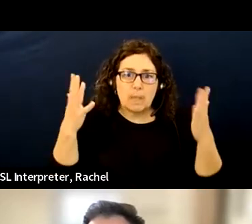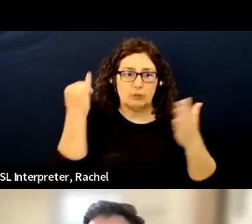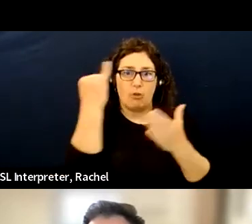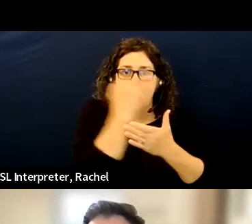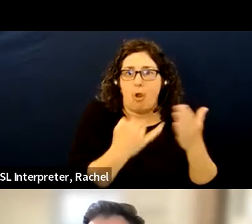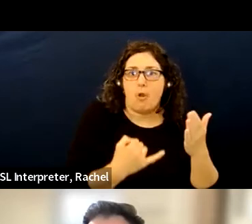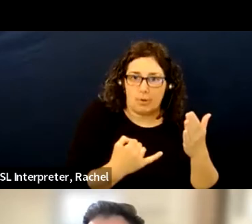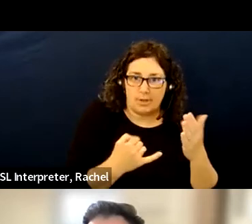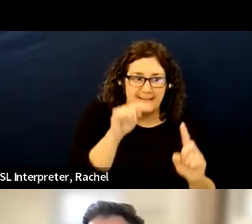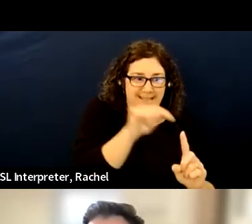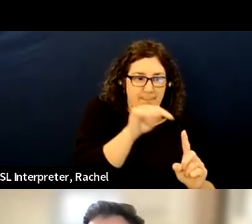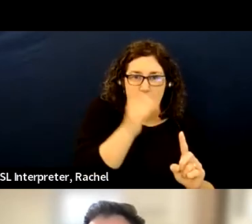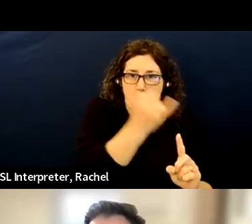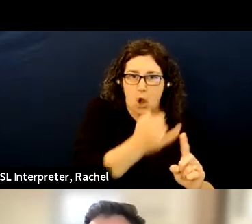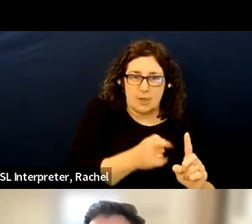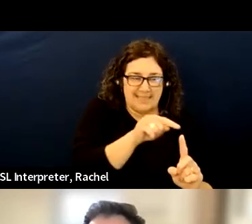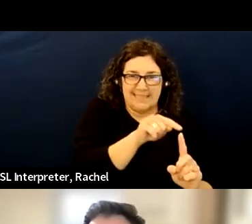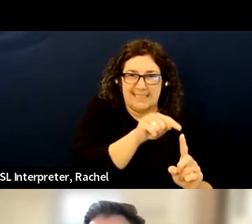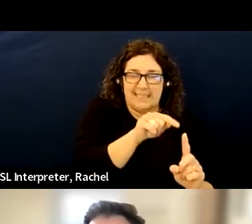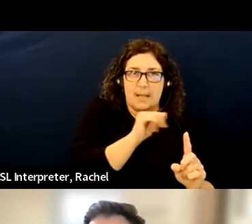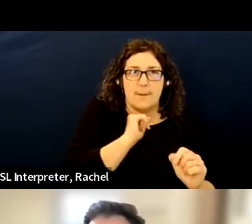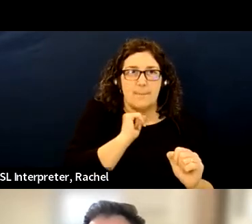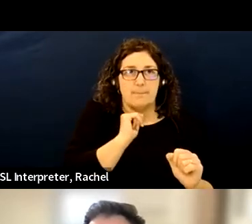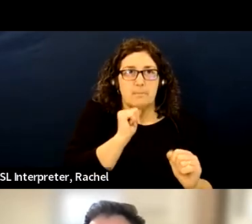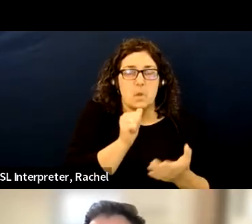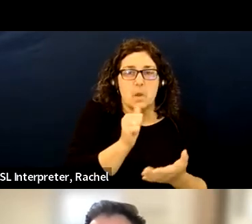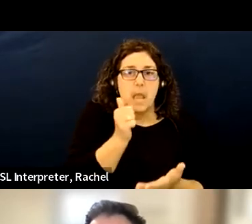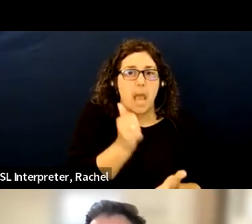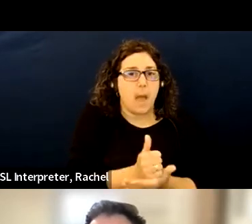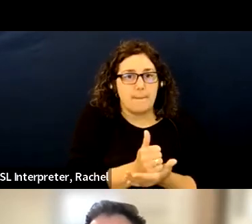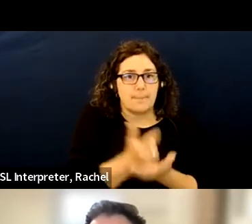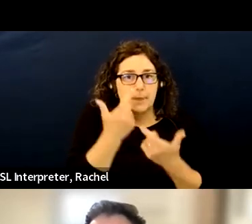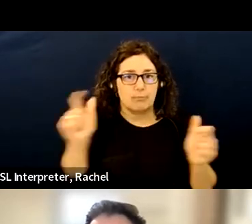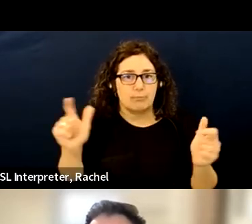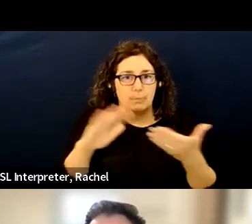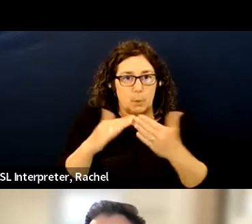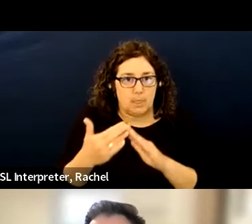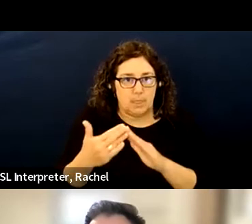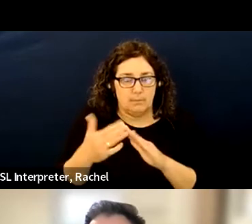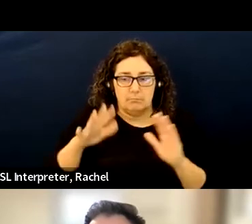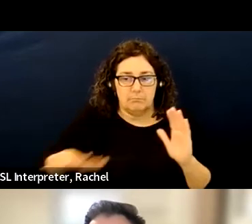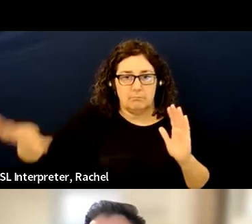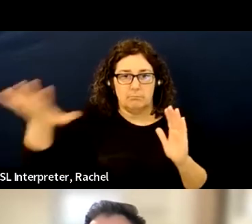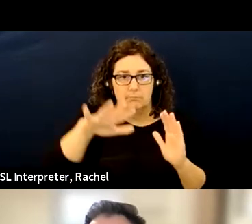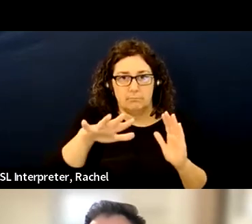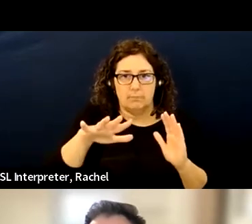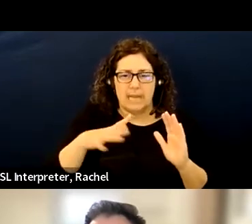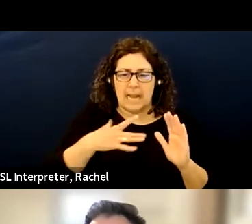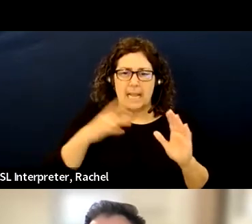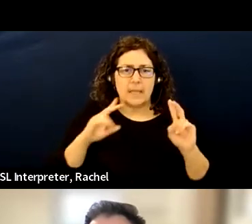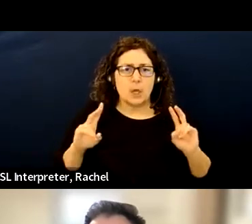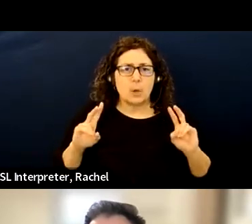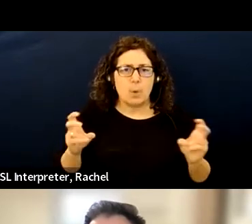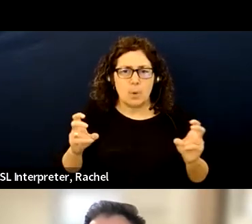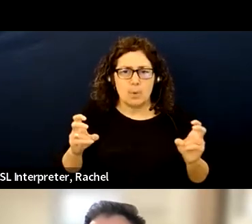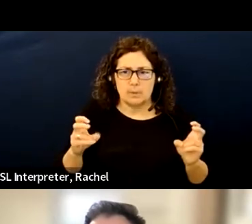arts that will help the greater community, And I really liked that quote that Jesse talked about in